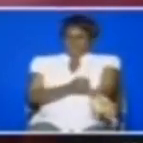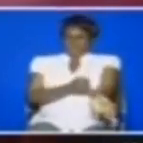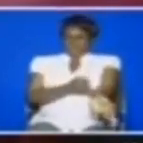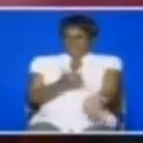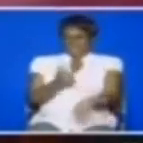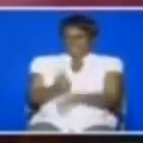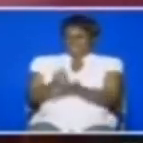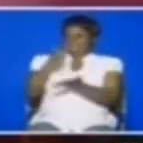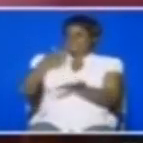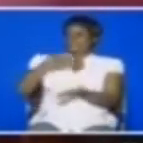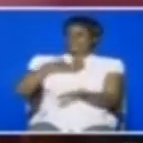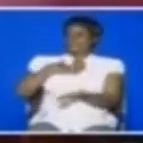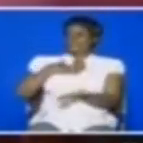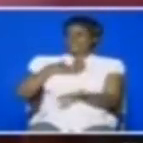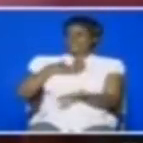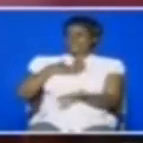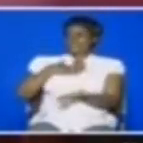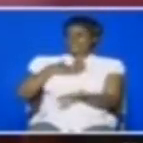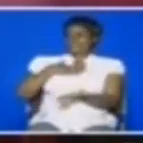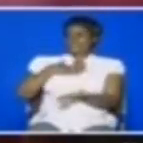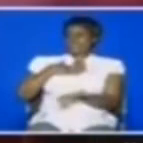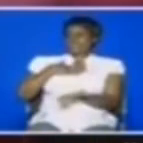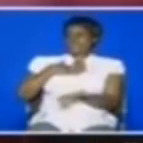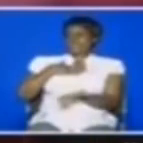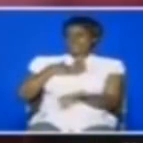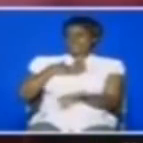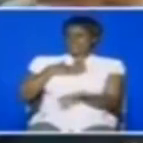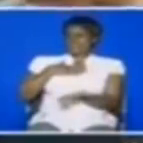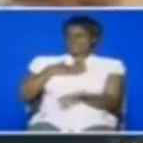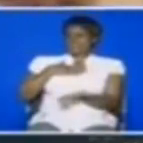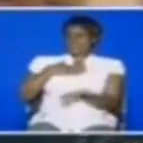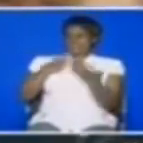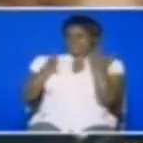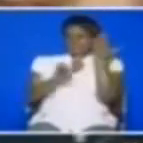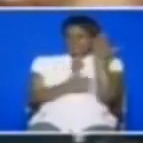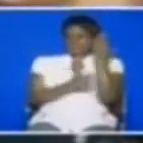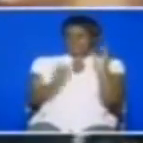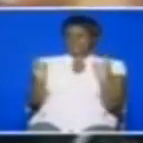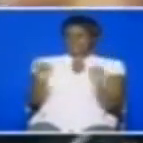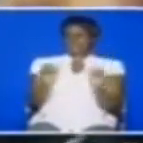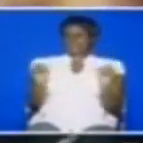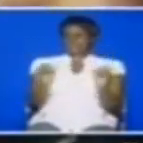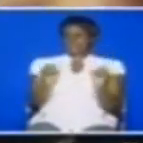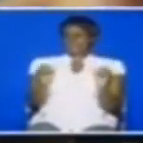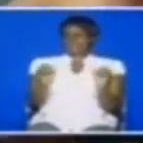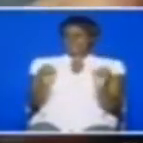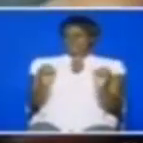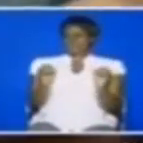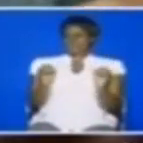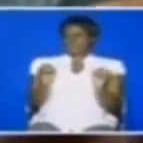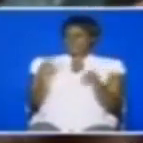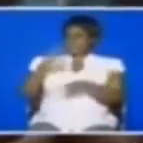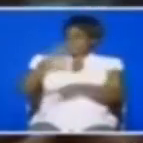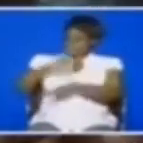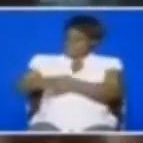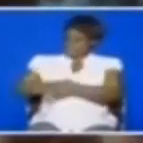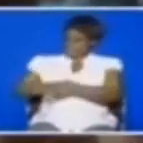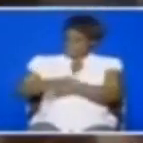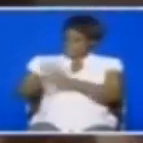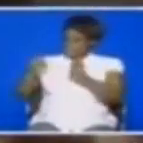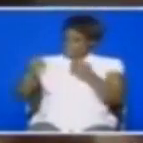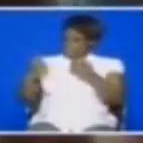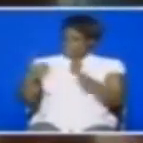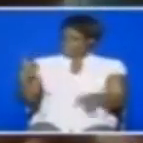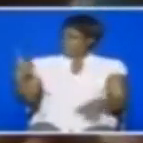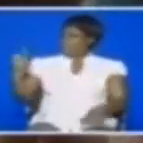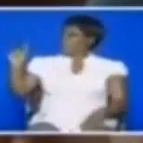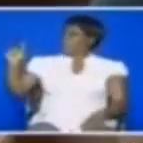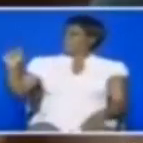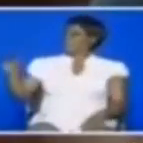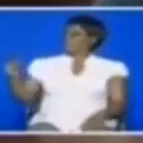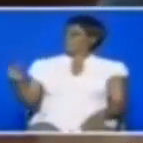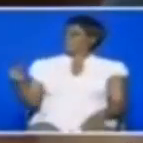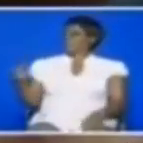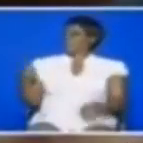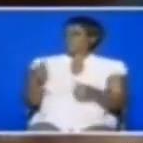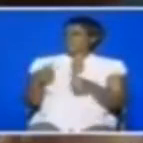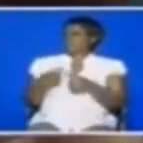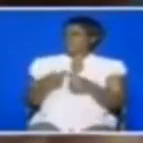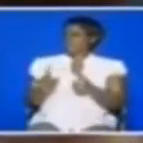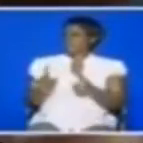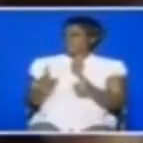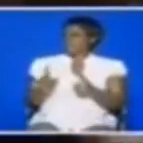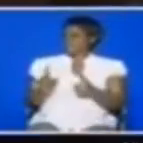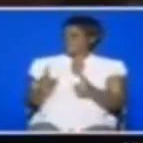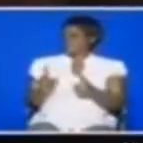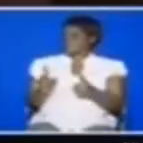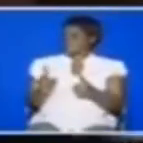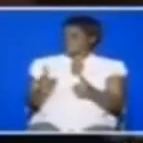bills. And if it pays my bills, I don't think it's something bad. The least you can part with at his tattoo studio is 1,000 shillings, but it